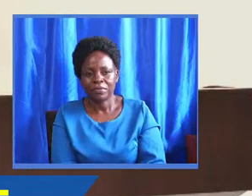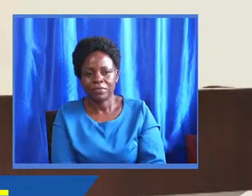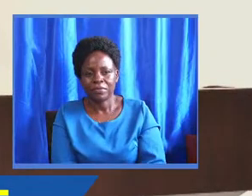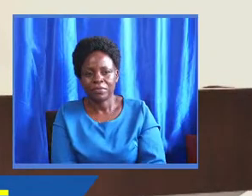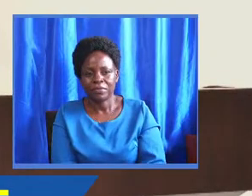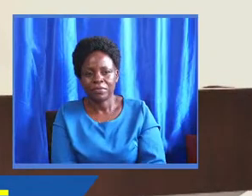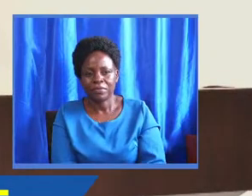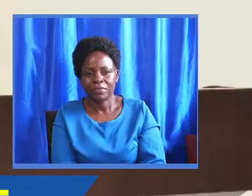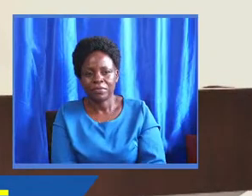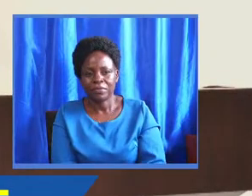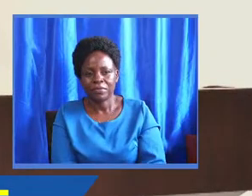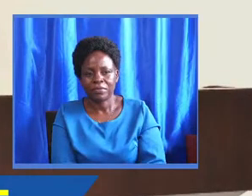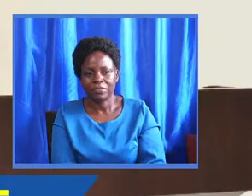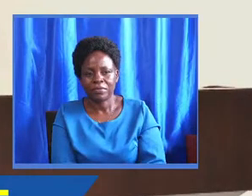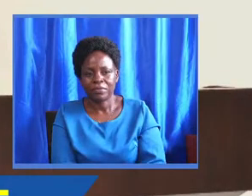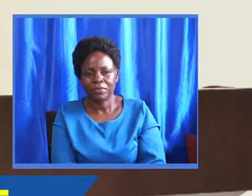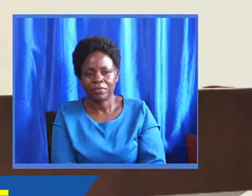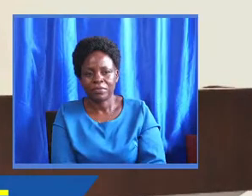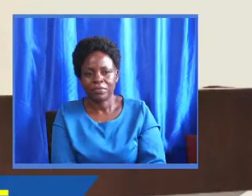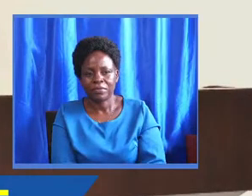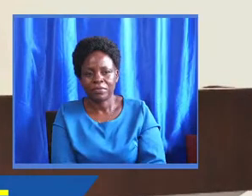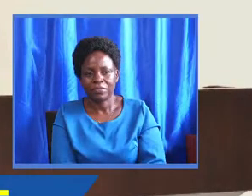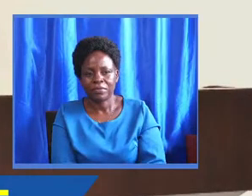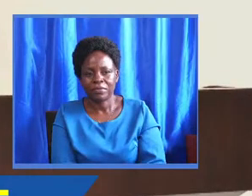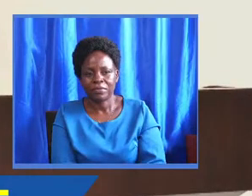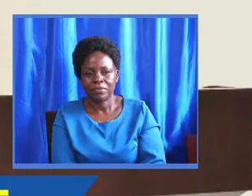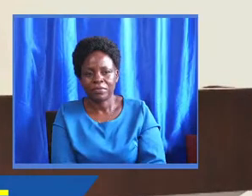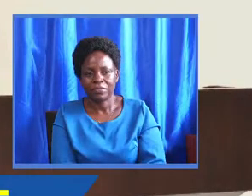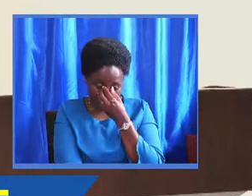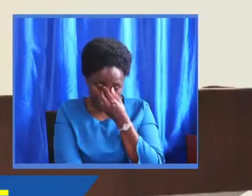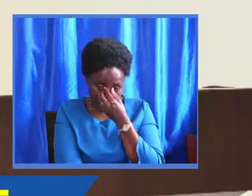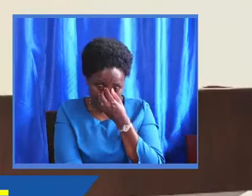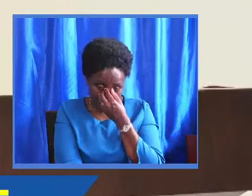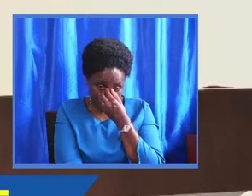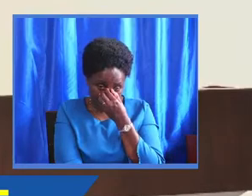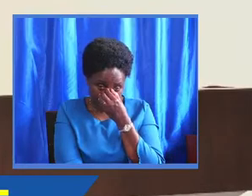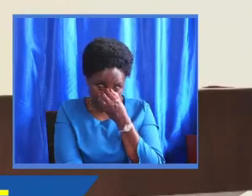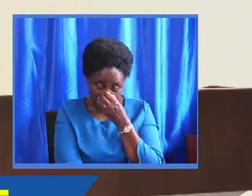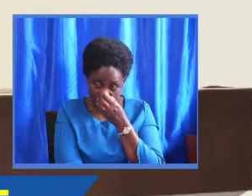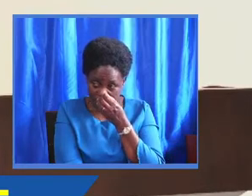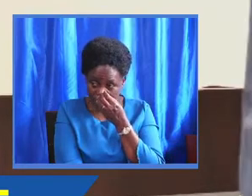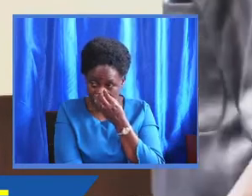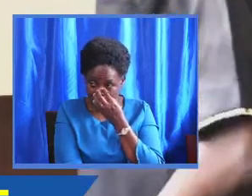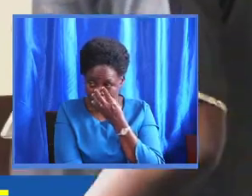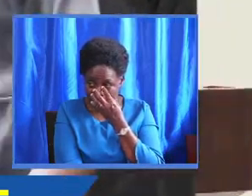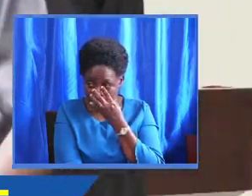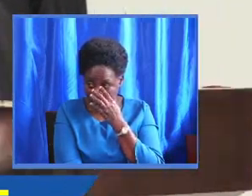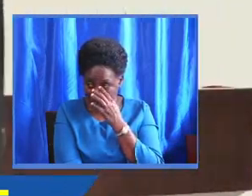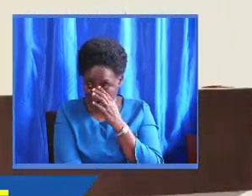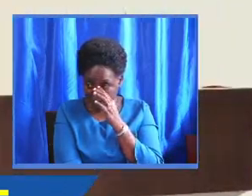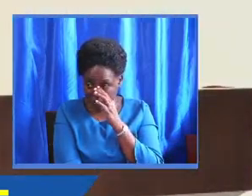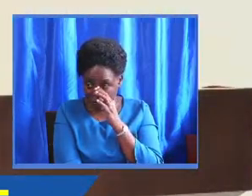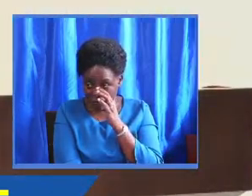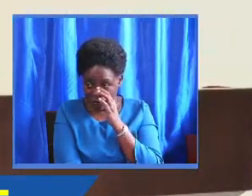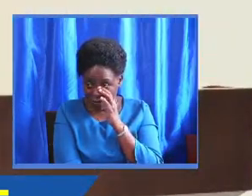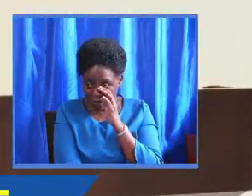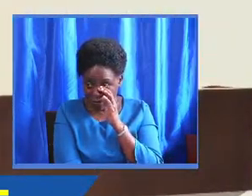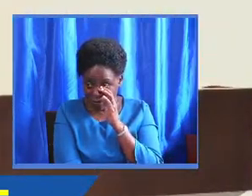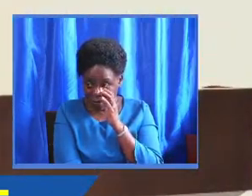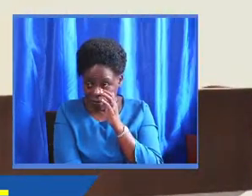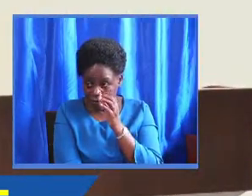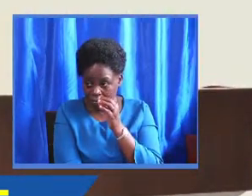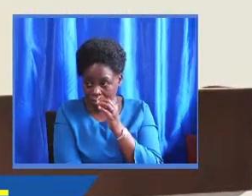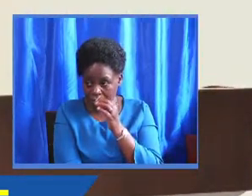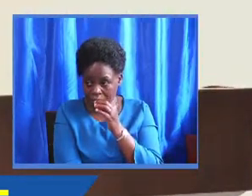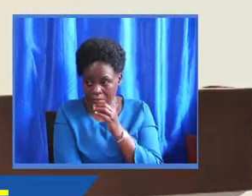session, our second eBOMBA session. We still have three eBOMBA sessions every Friday, 10